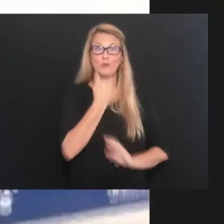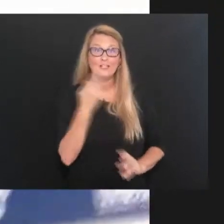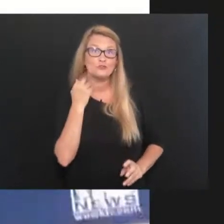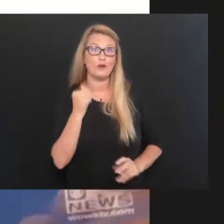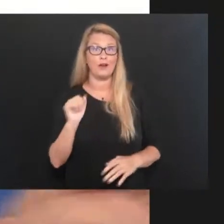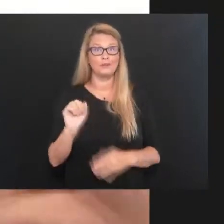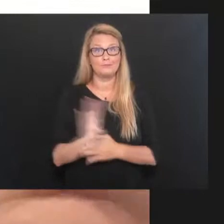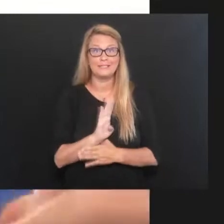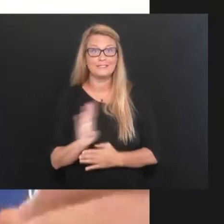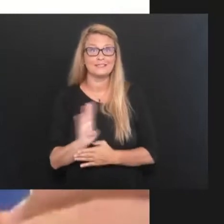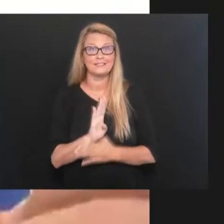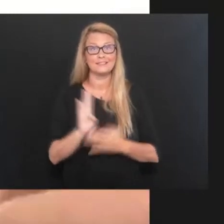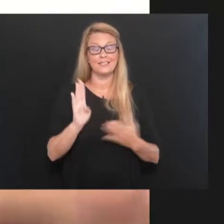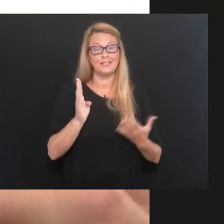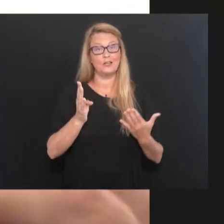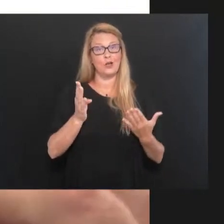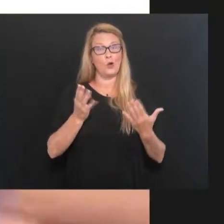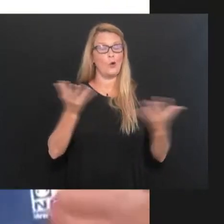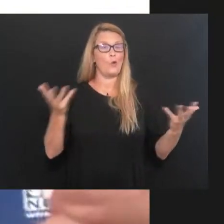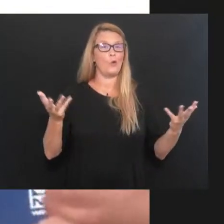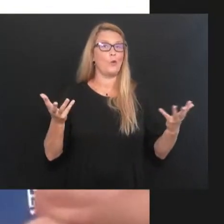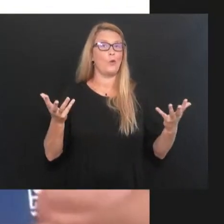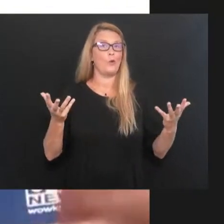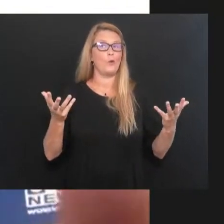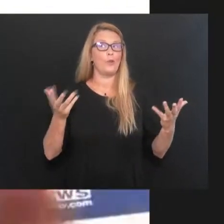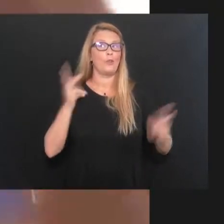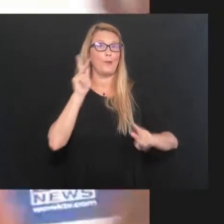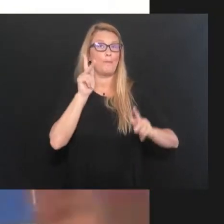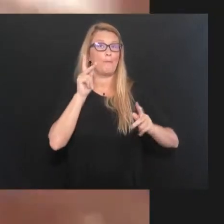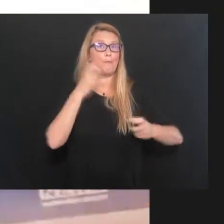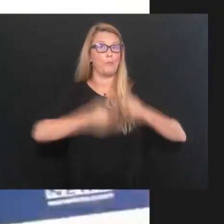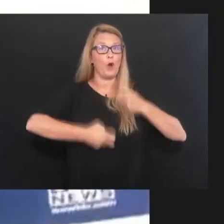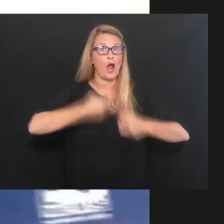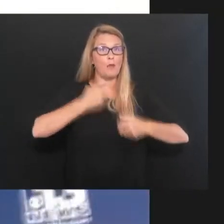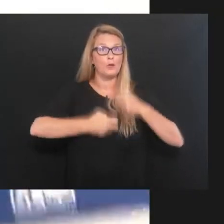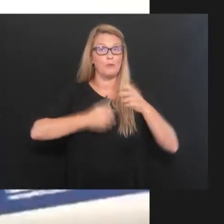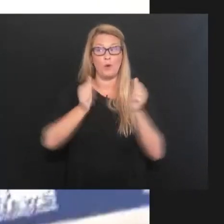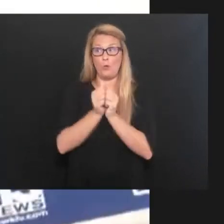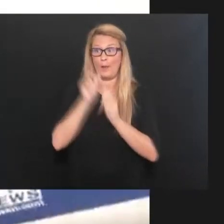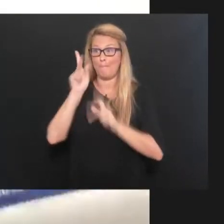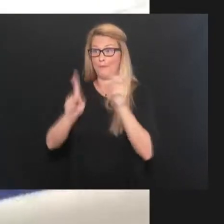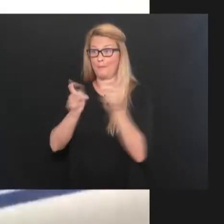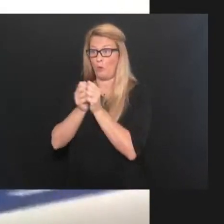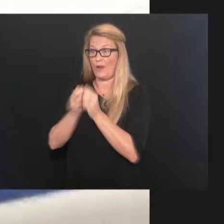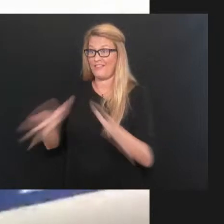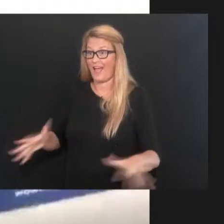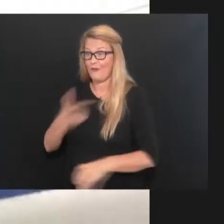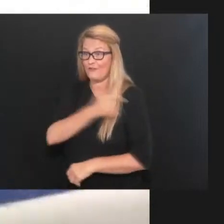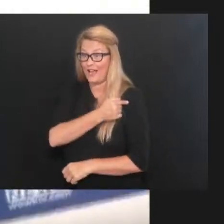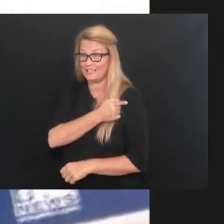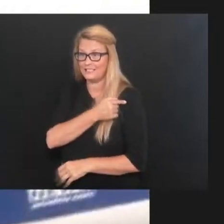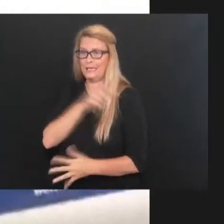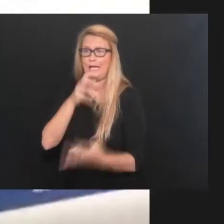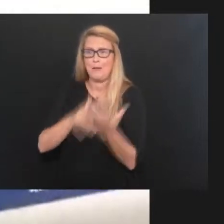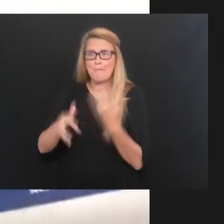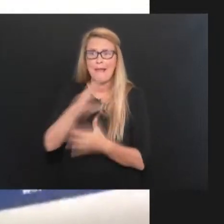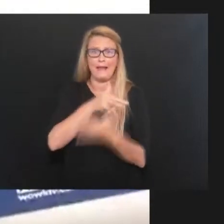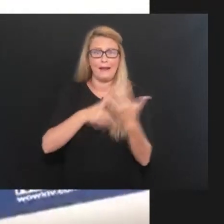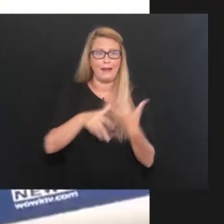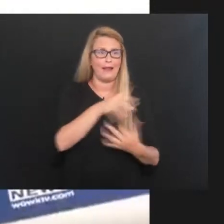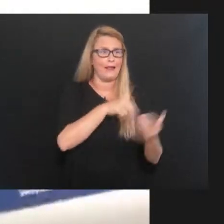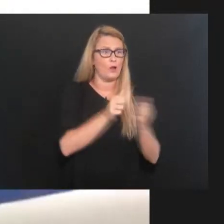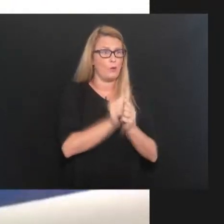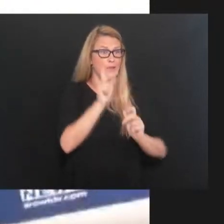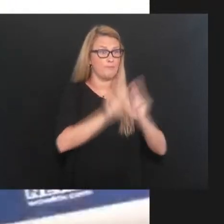the problem of the unvaccinated mingling in with the vaccinated and how that is spreading this and even